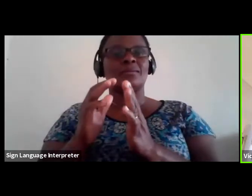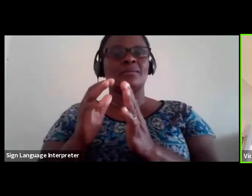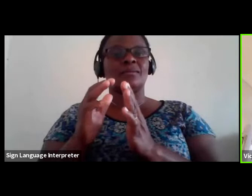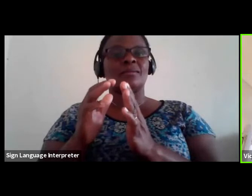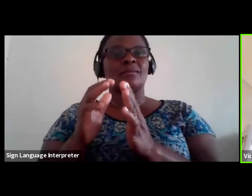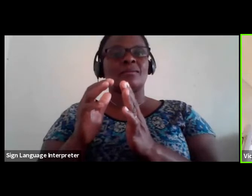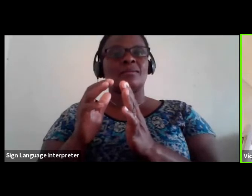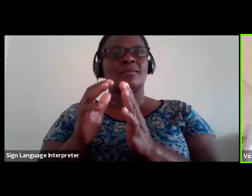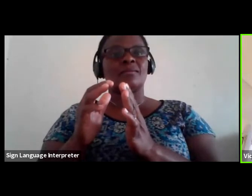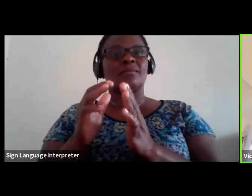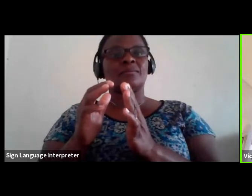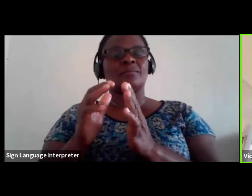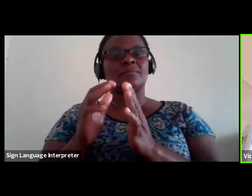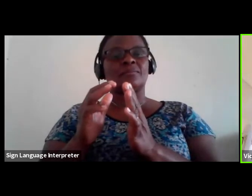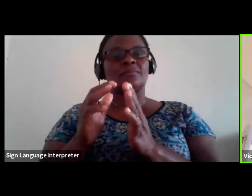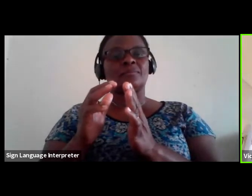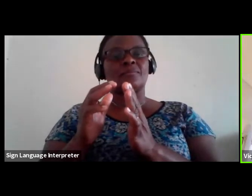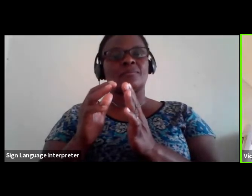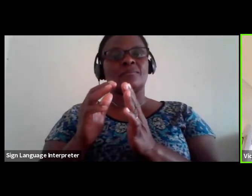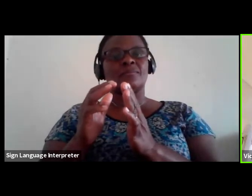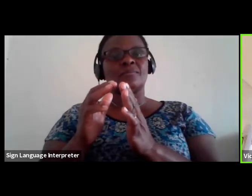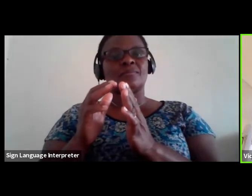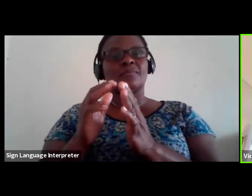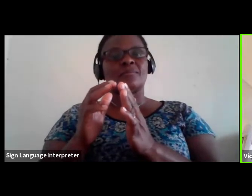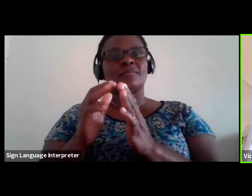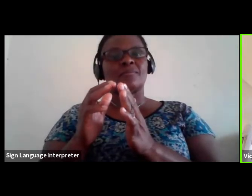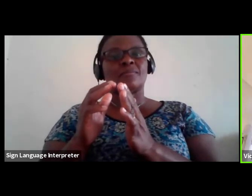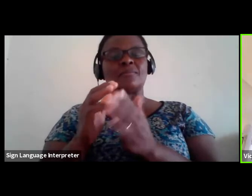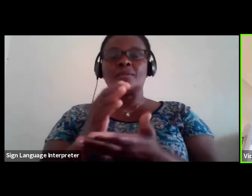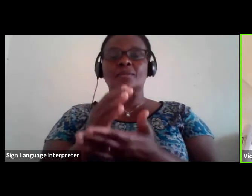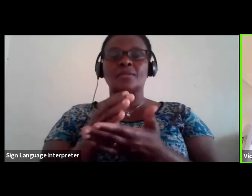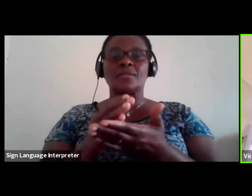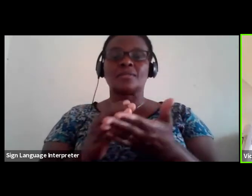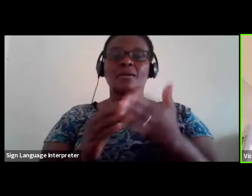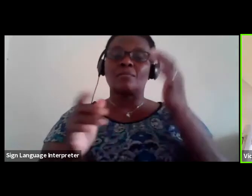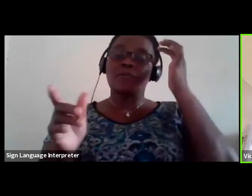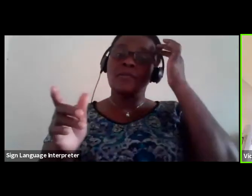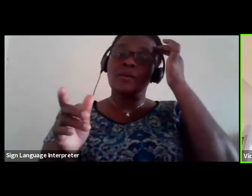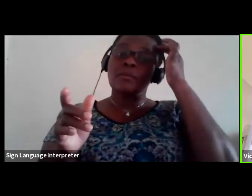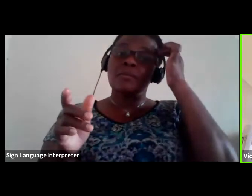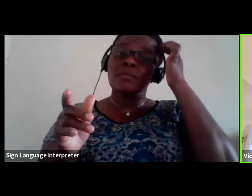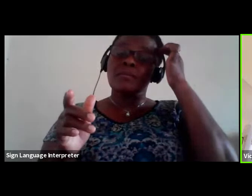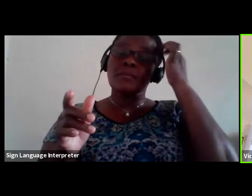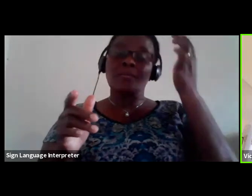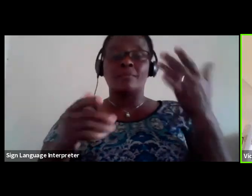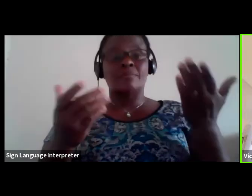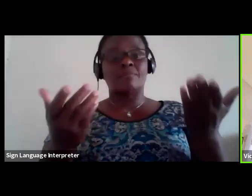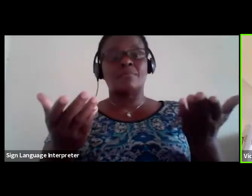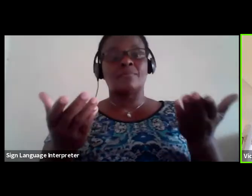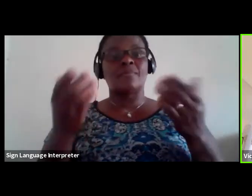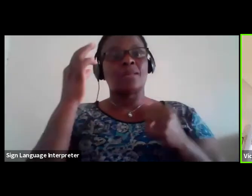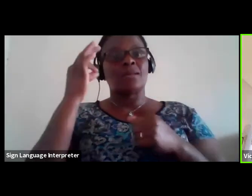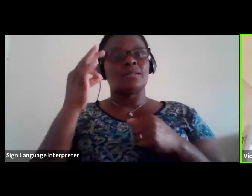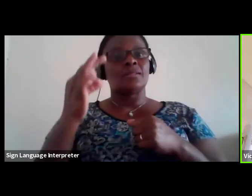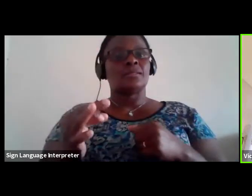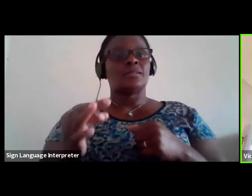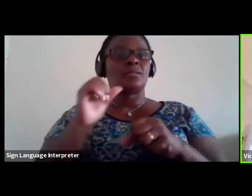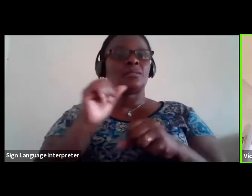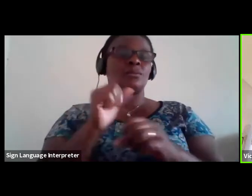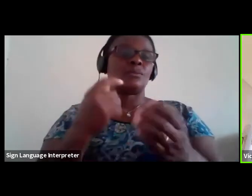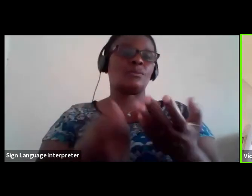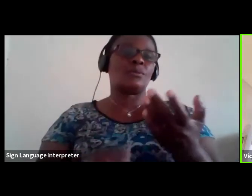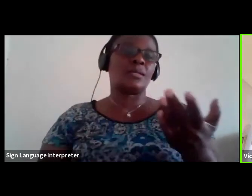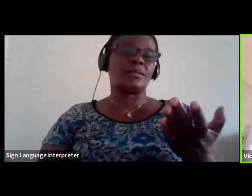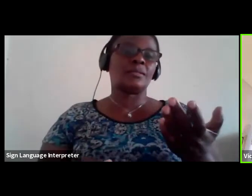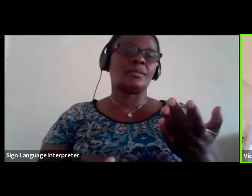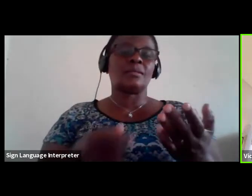these online meetings because they fear the constant surveillance continues to affect their